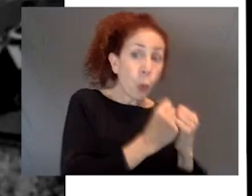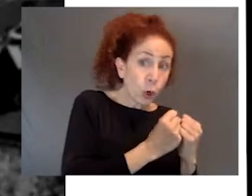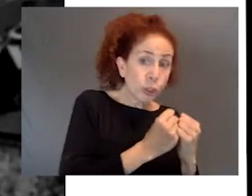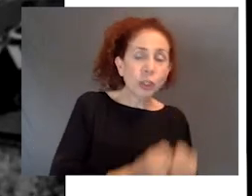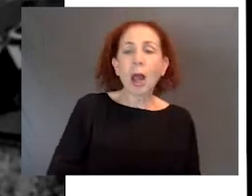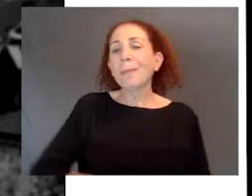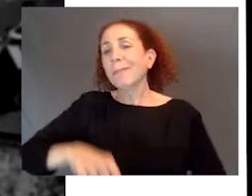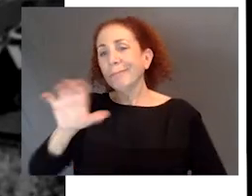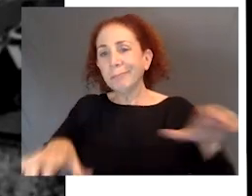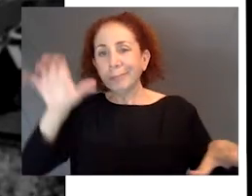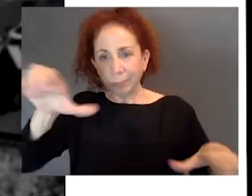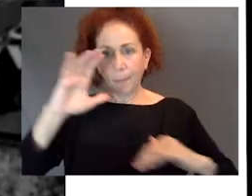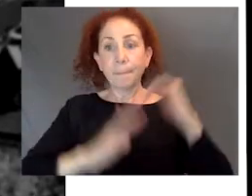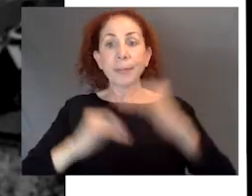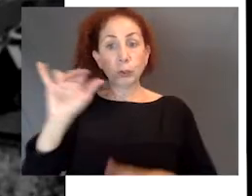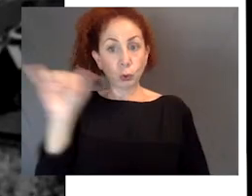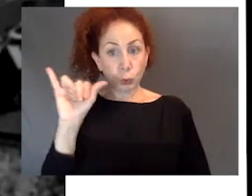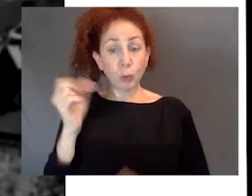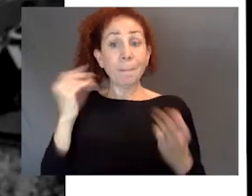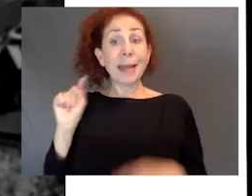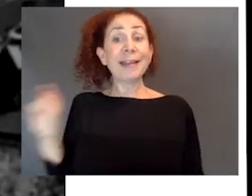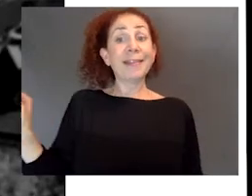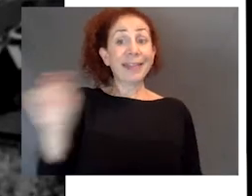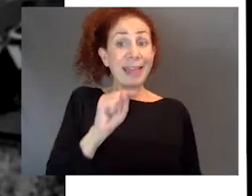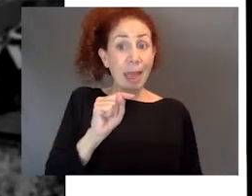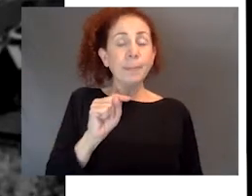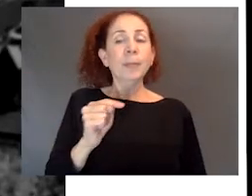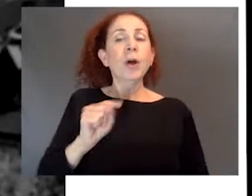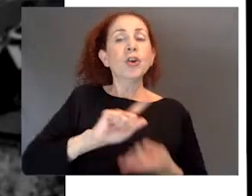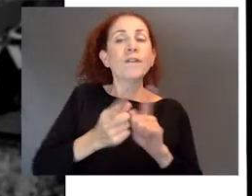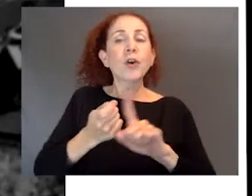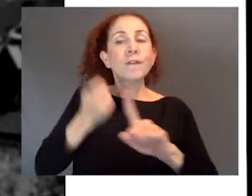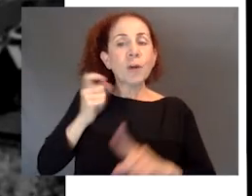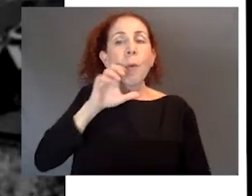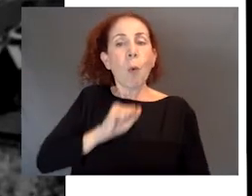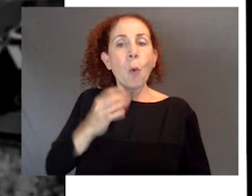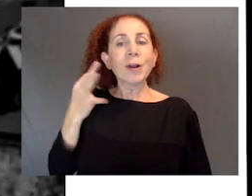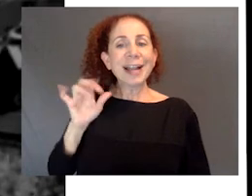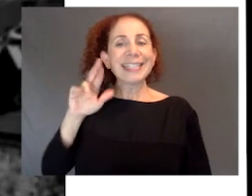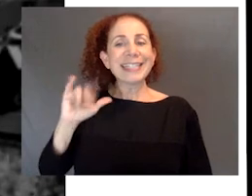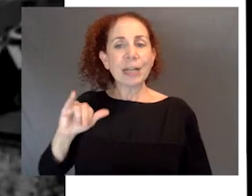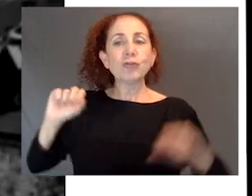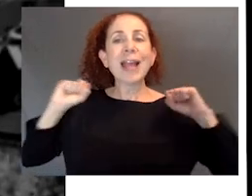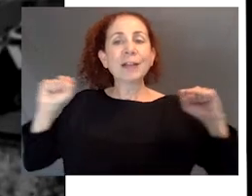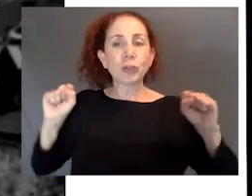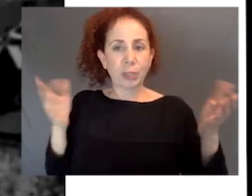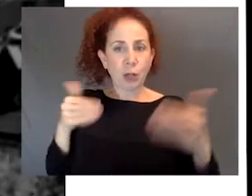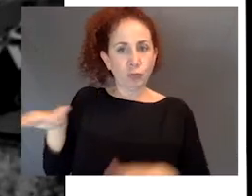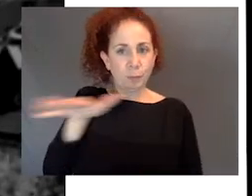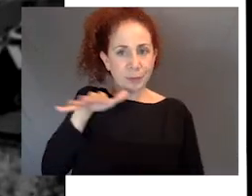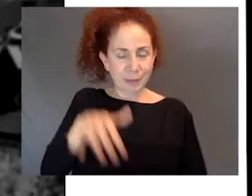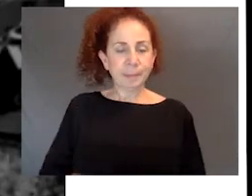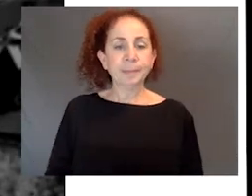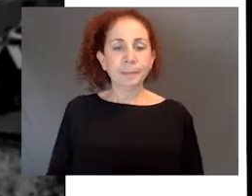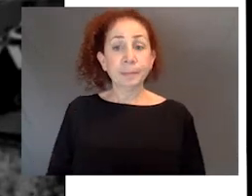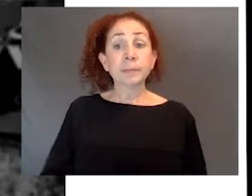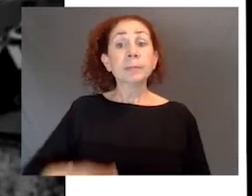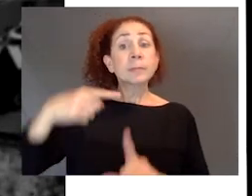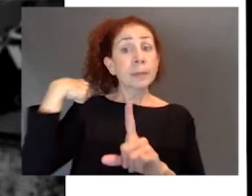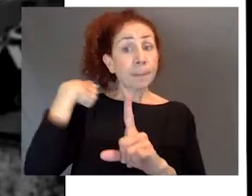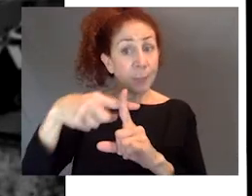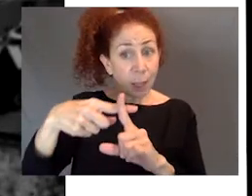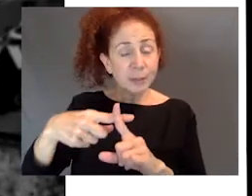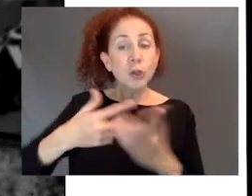industrial buildings were built as well. Many of them were converted from the 19th century exercise yards.